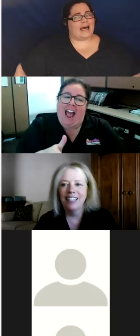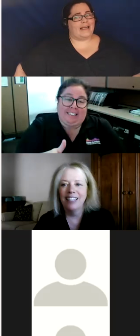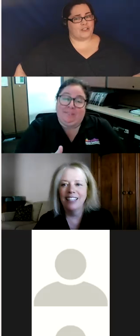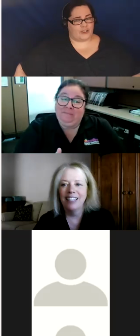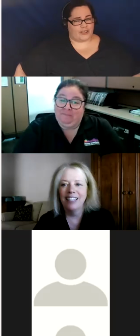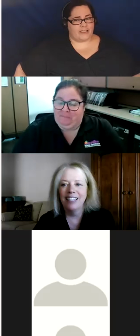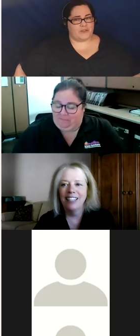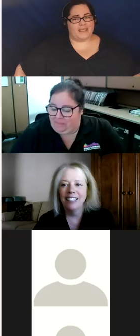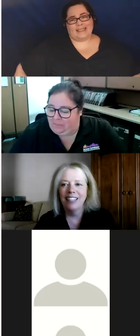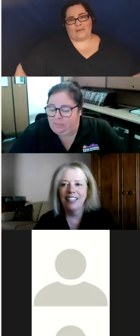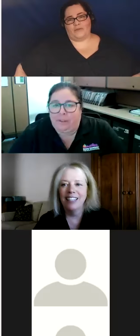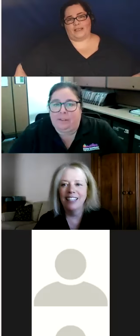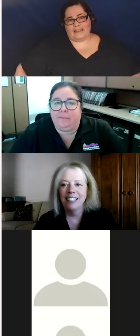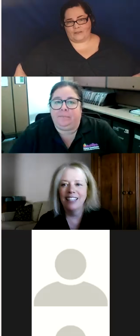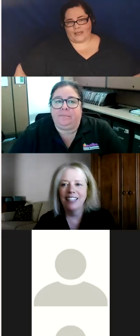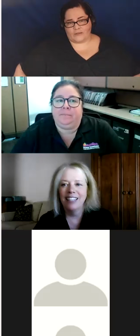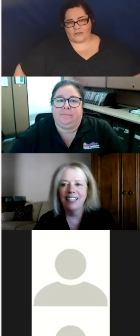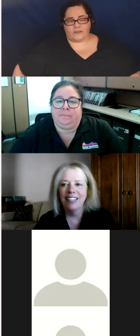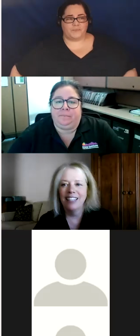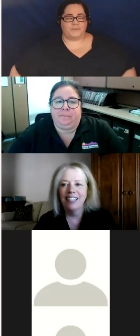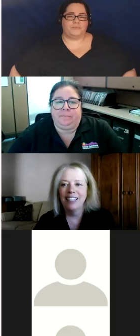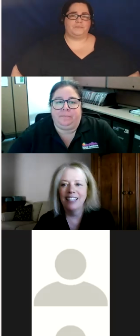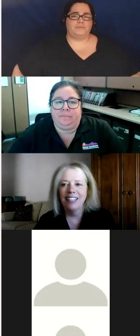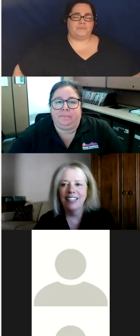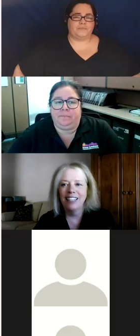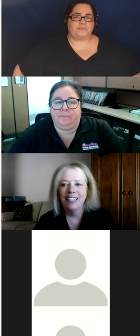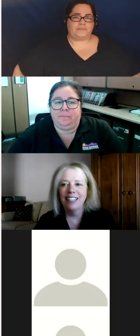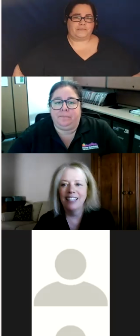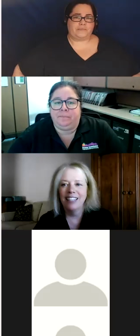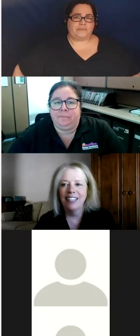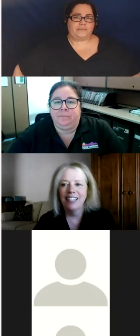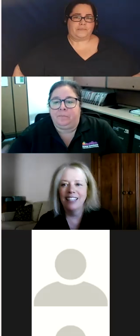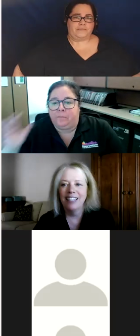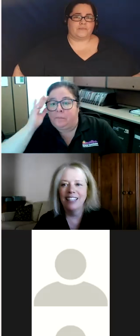we are not attorneys, so we cannot provide legal counsel.